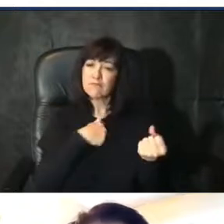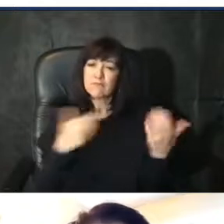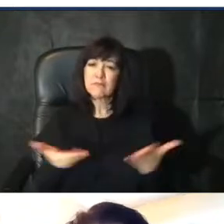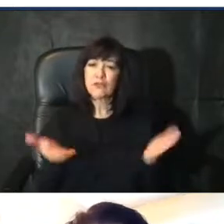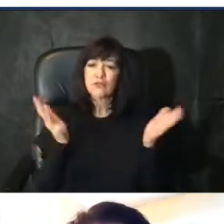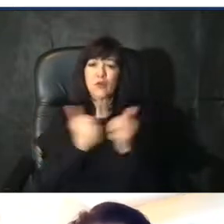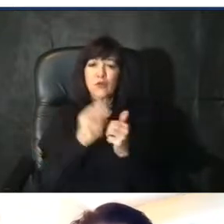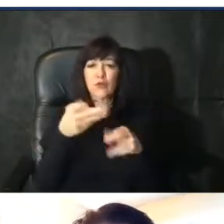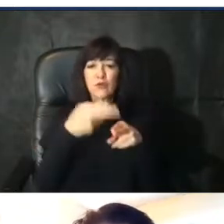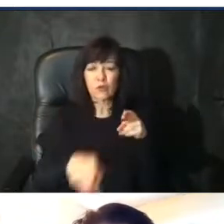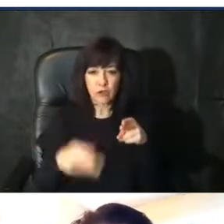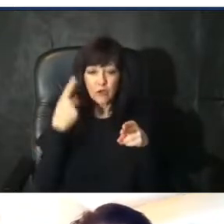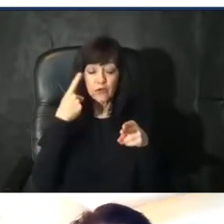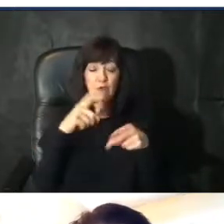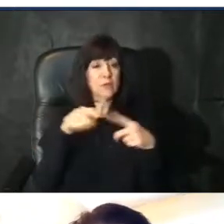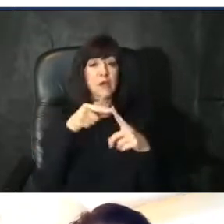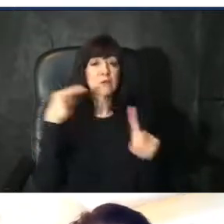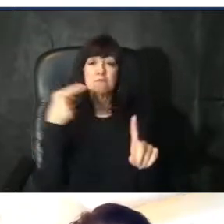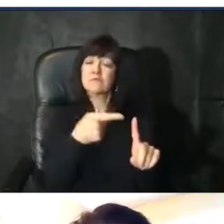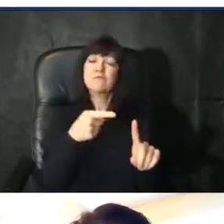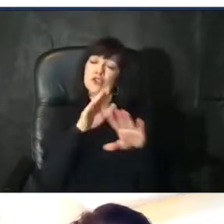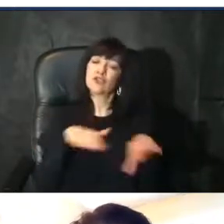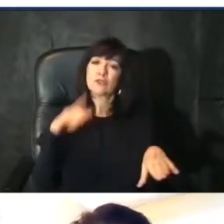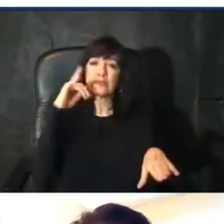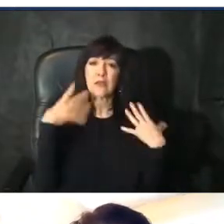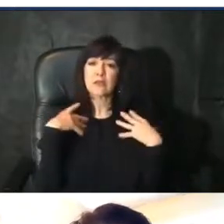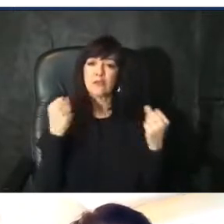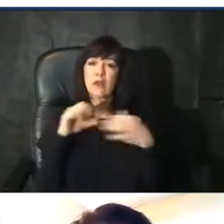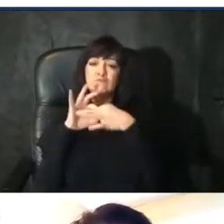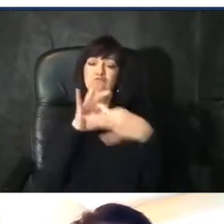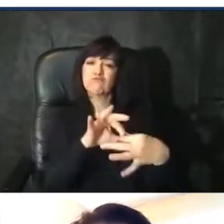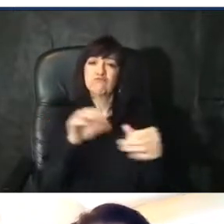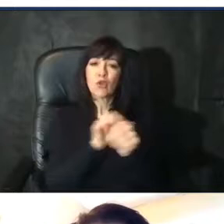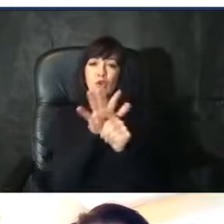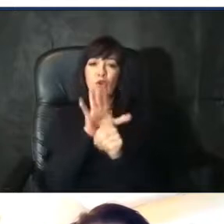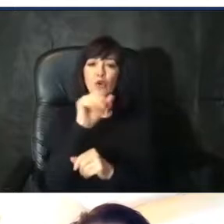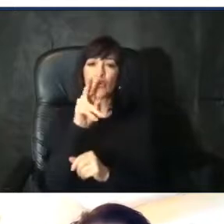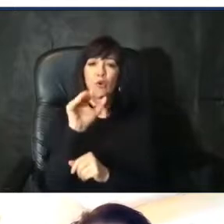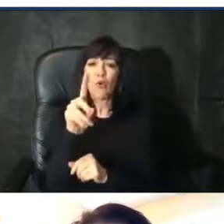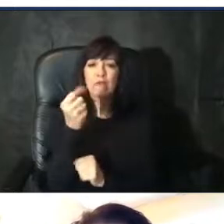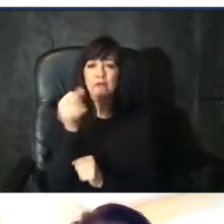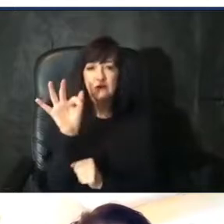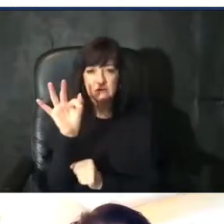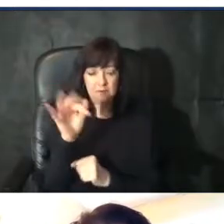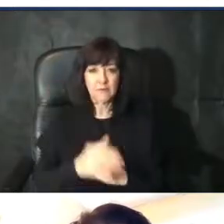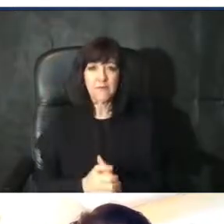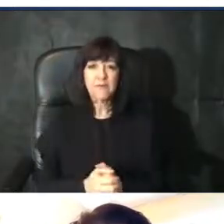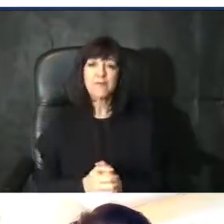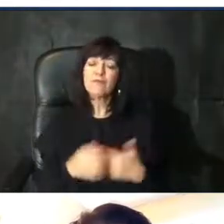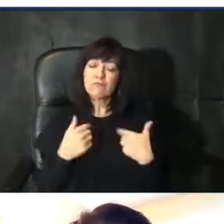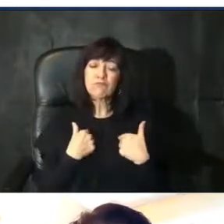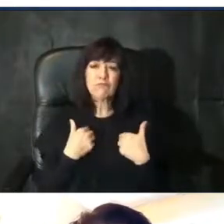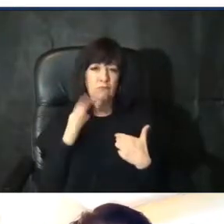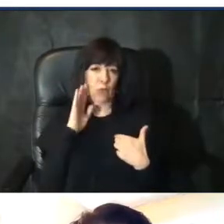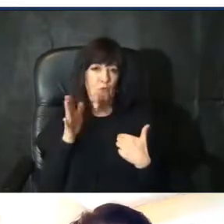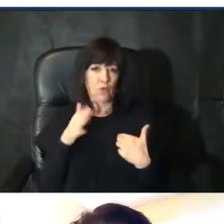about children's mental health and COVID-19. And I'm going to get us started just by talking a little bit about why